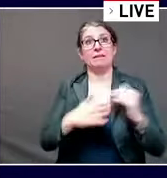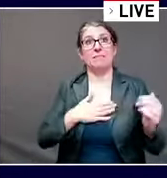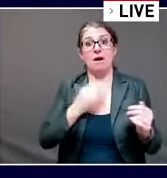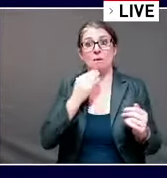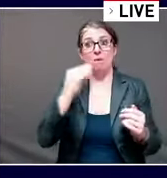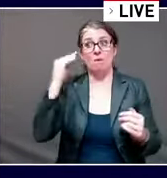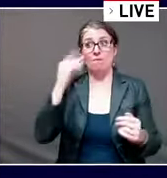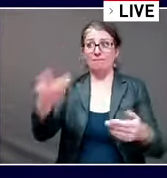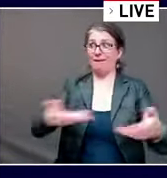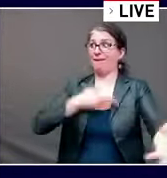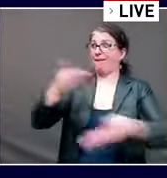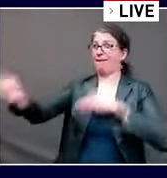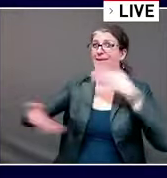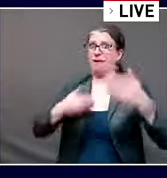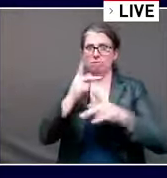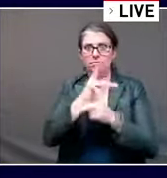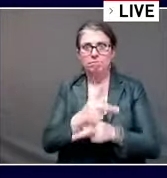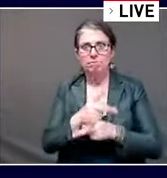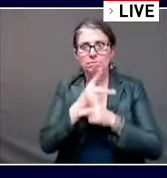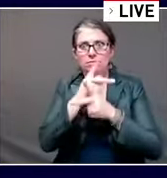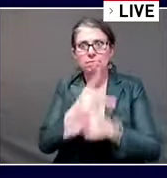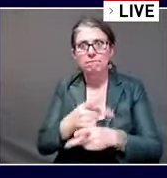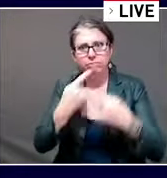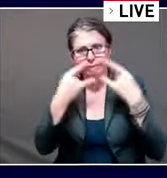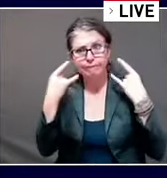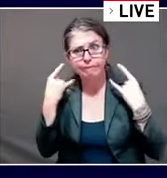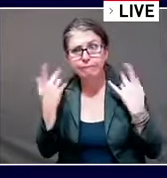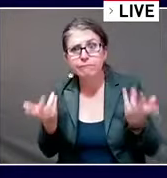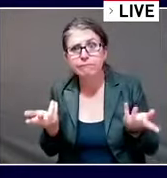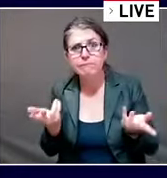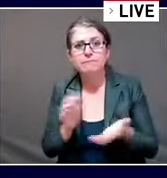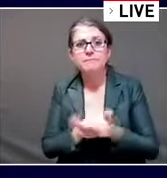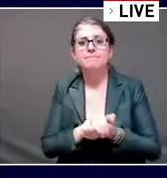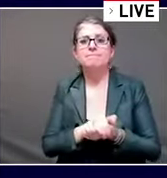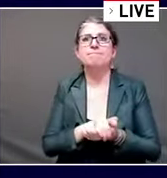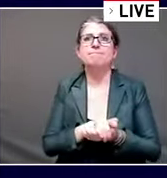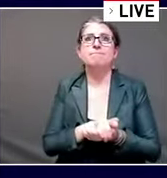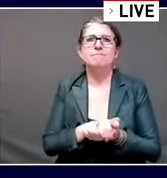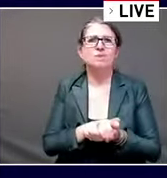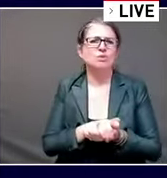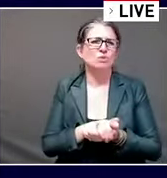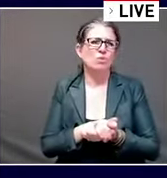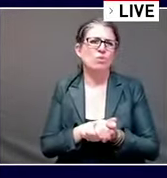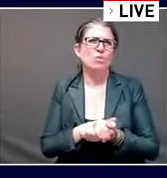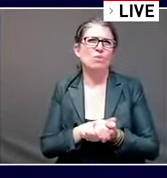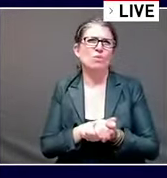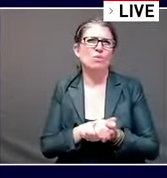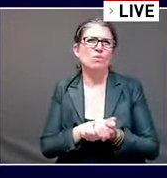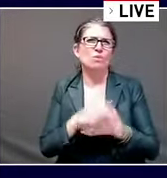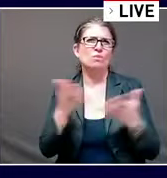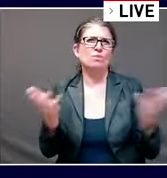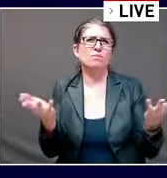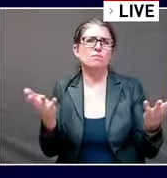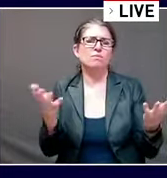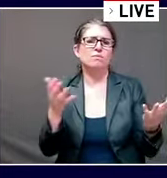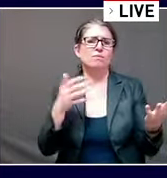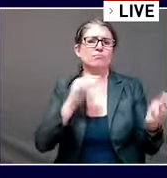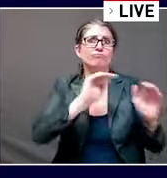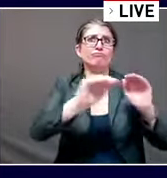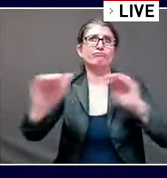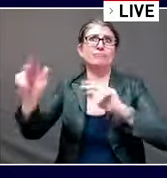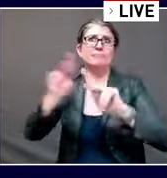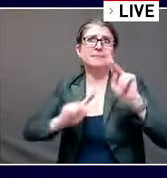situations that people are not wearing face masks, or maybe they're wearing them sometimes, but not all the time? I think what we've seen is that